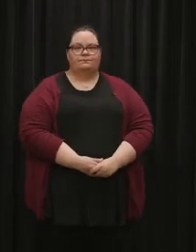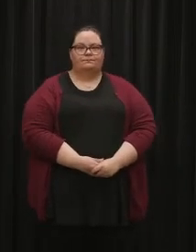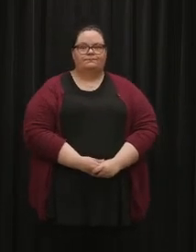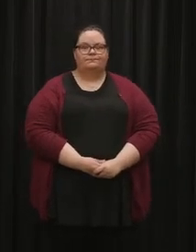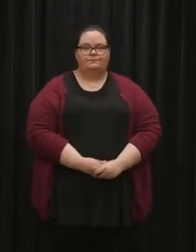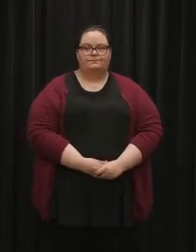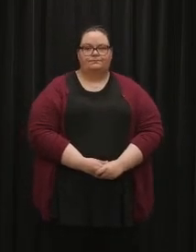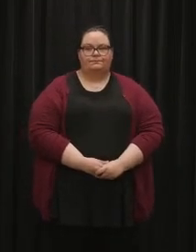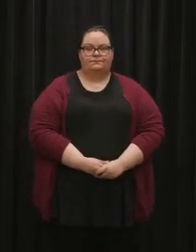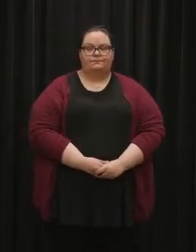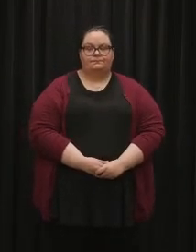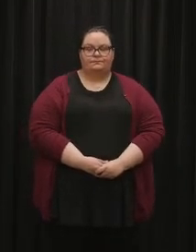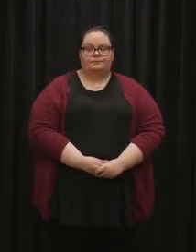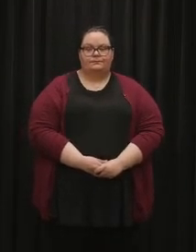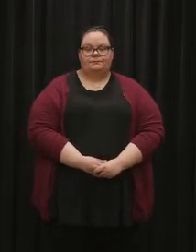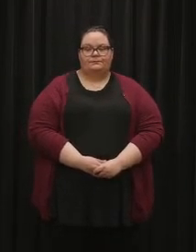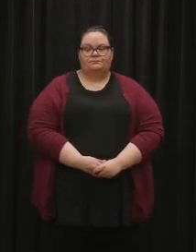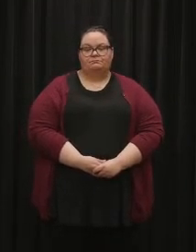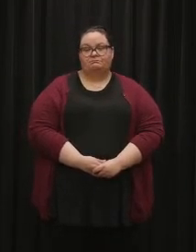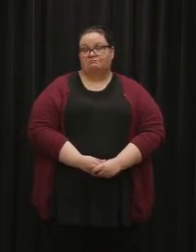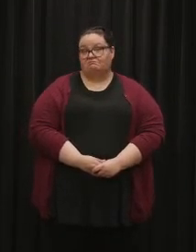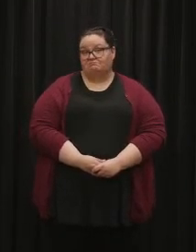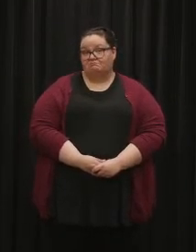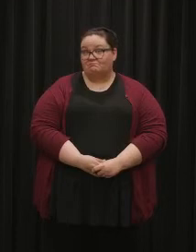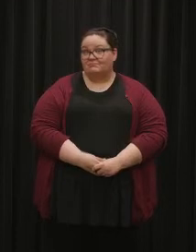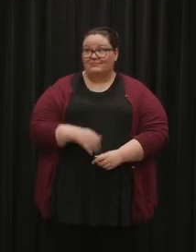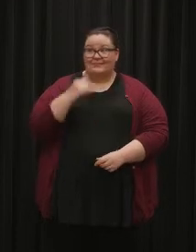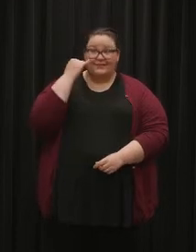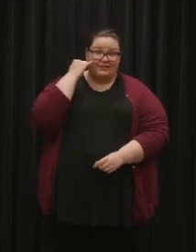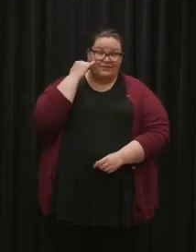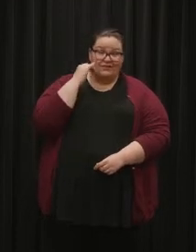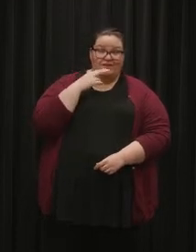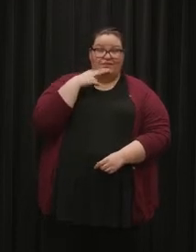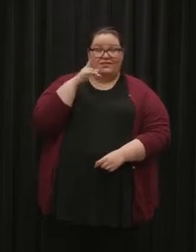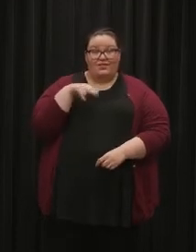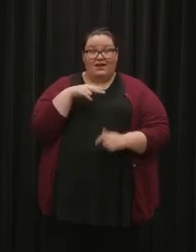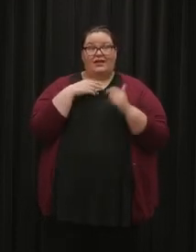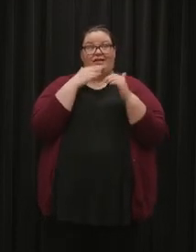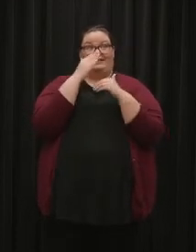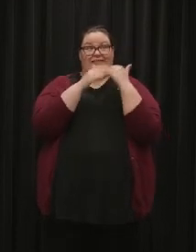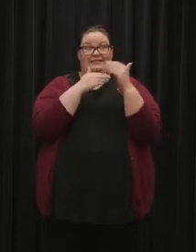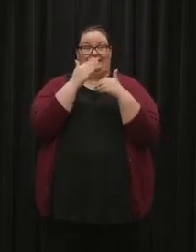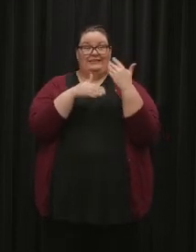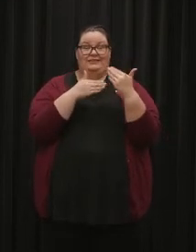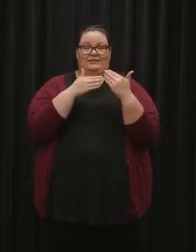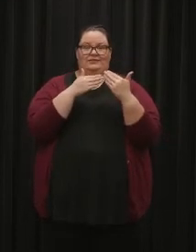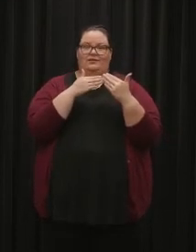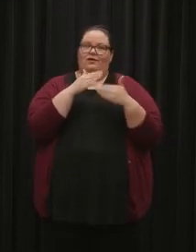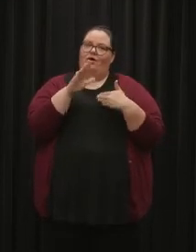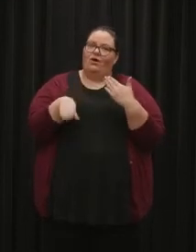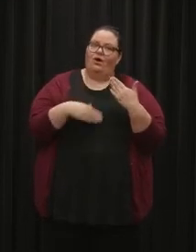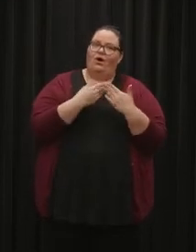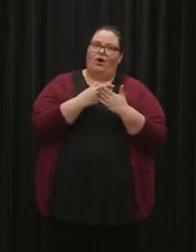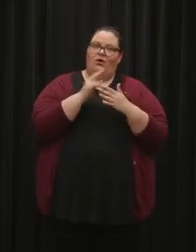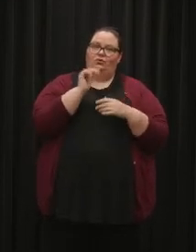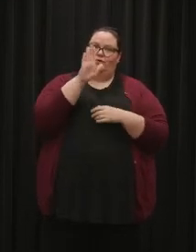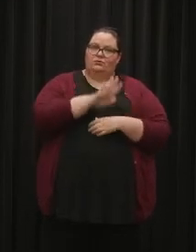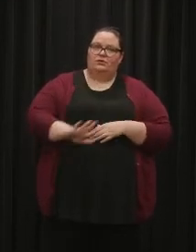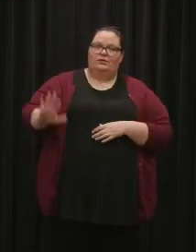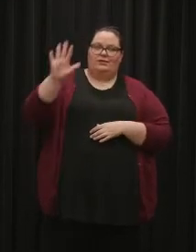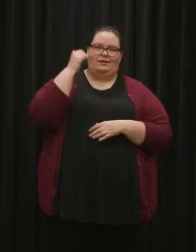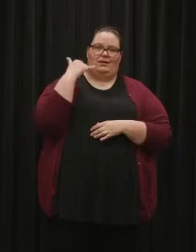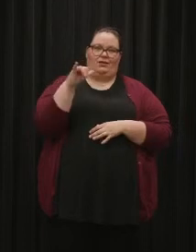Zone 4 is in the orange phase. Back to yellow